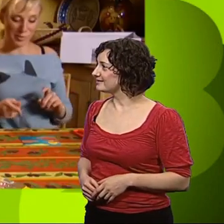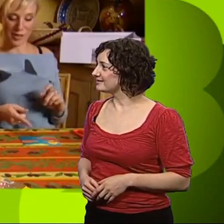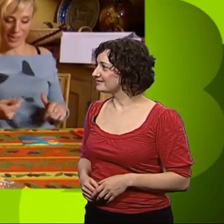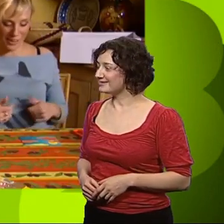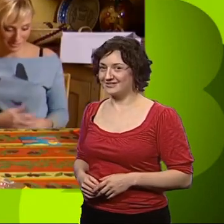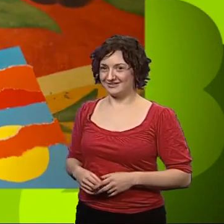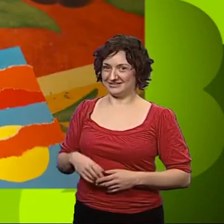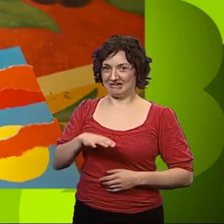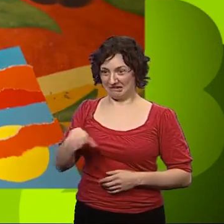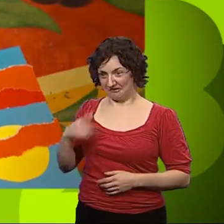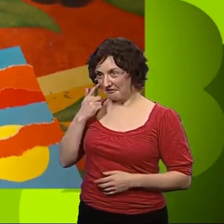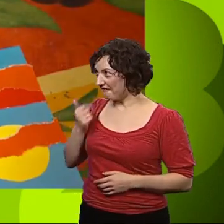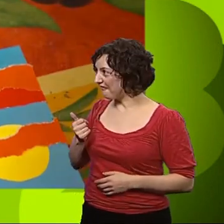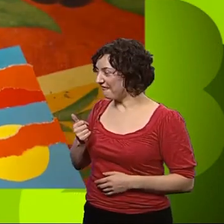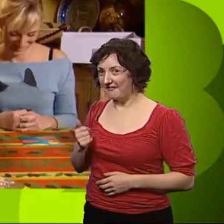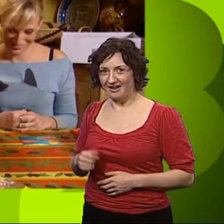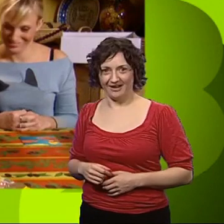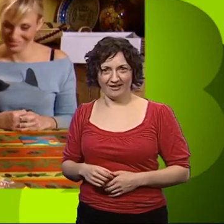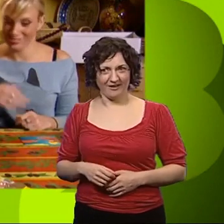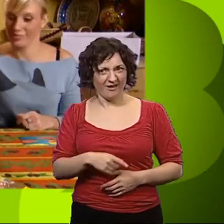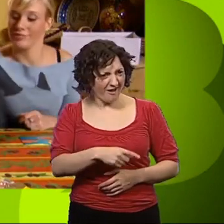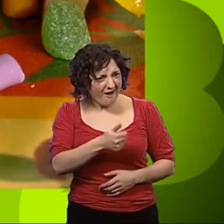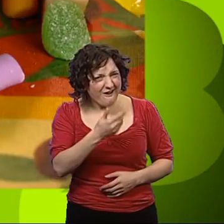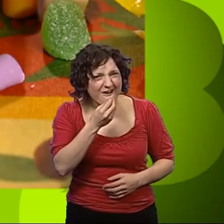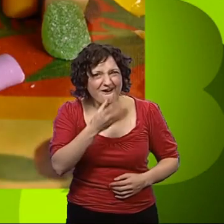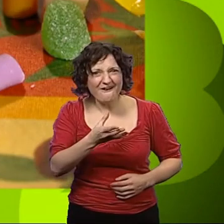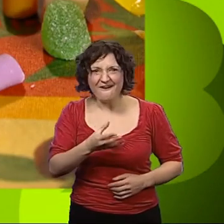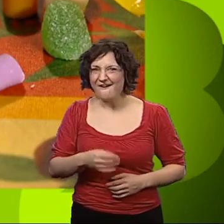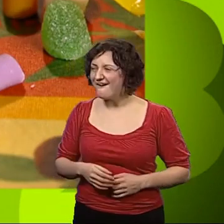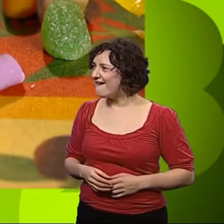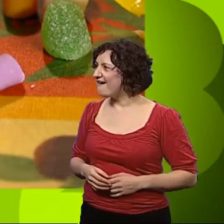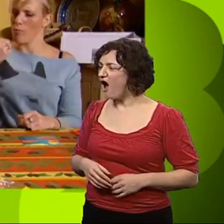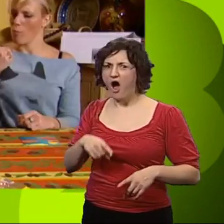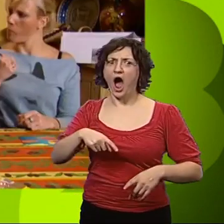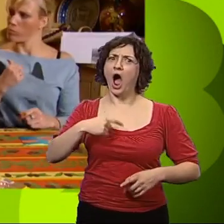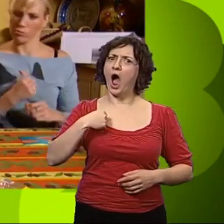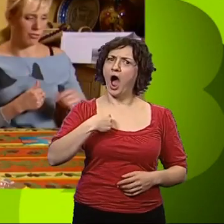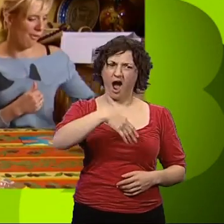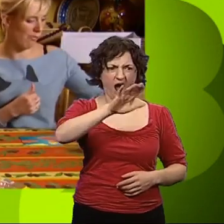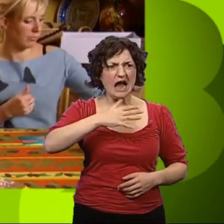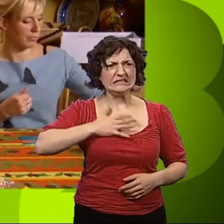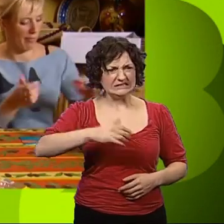Hey, Mark, what do you think of that? Oh, that's lovely. Yeah. Hey, hang on, I need those for my artwork.